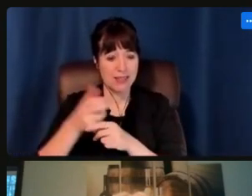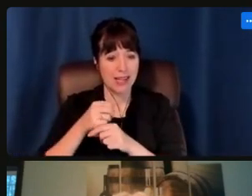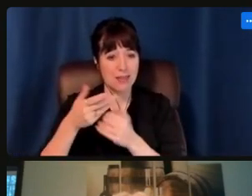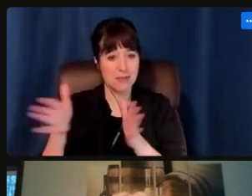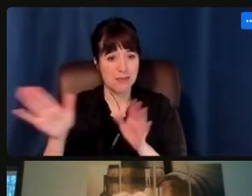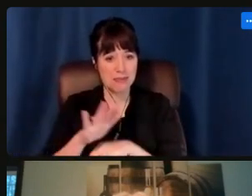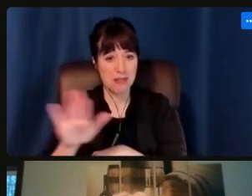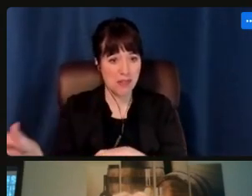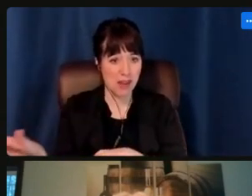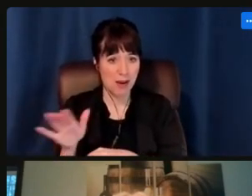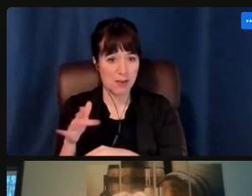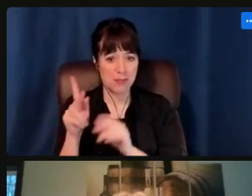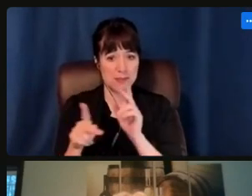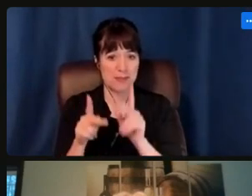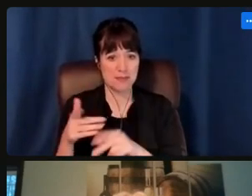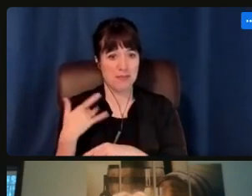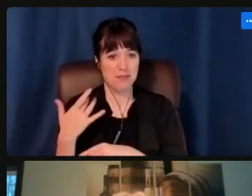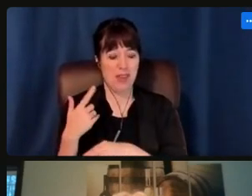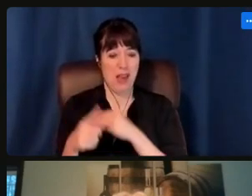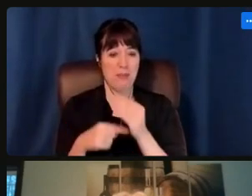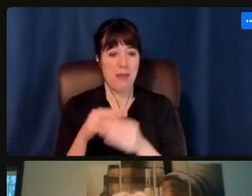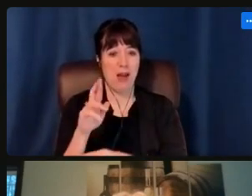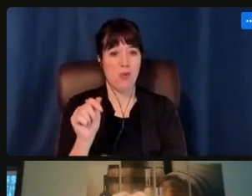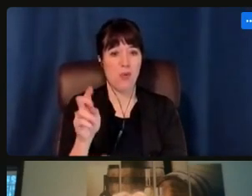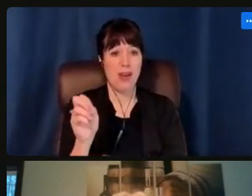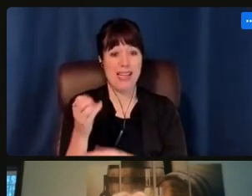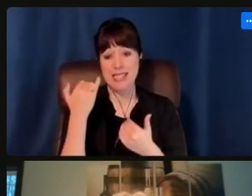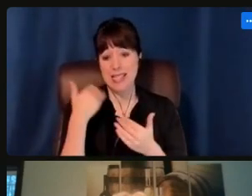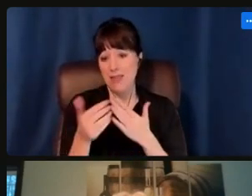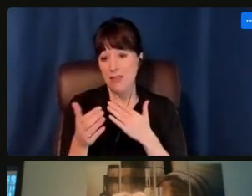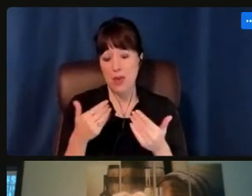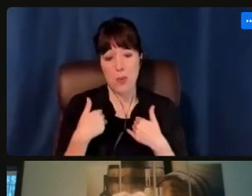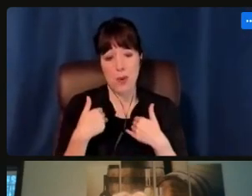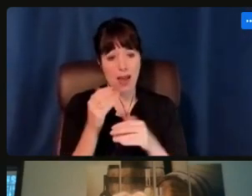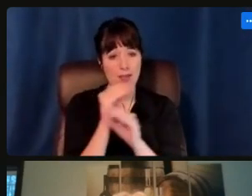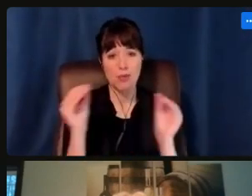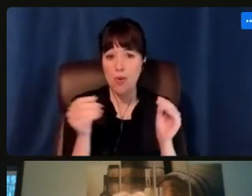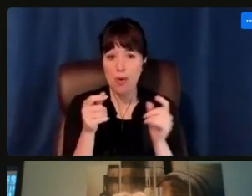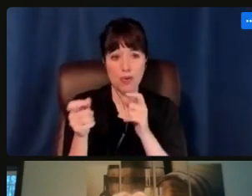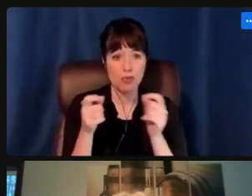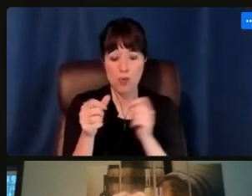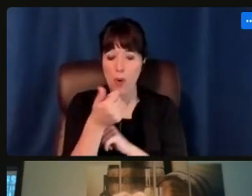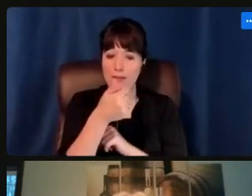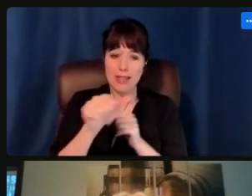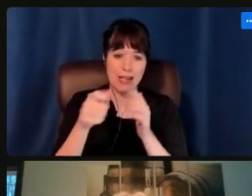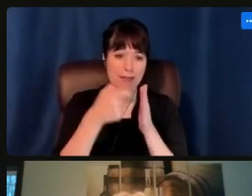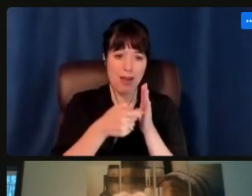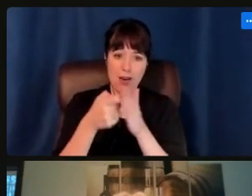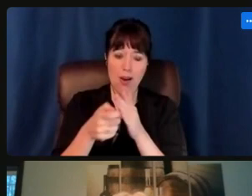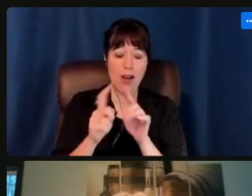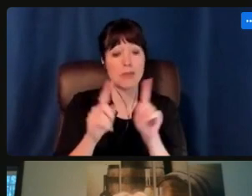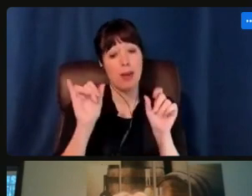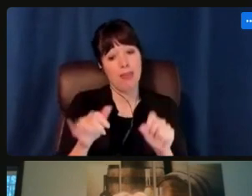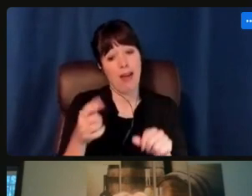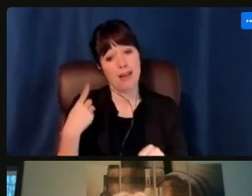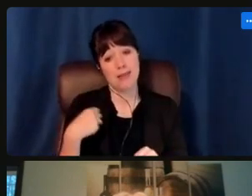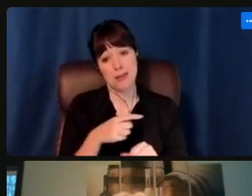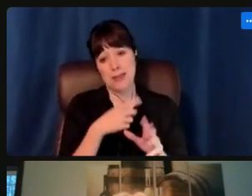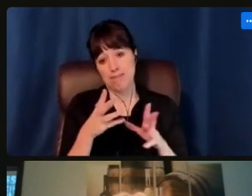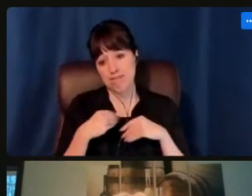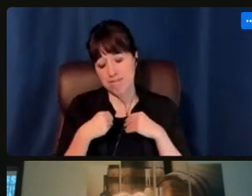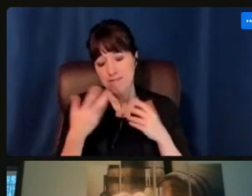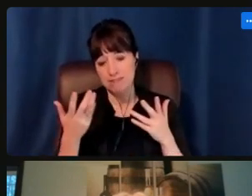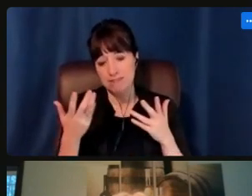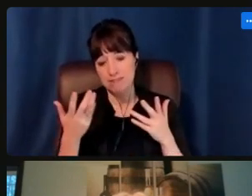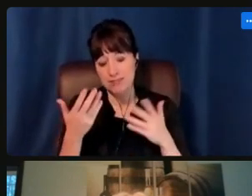sentiment regarding the rates, even though we have no control over any of the costs. So, but that's what we signed up for. That's